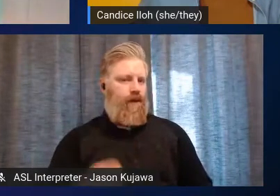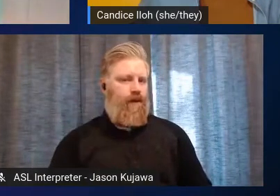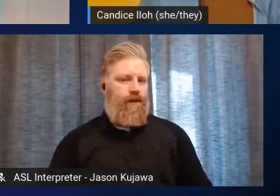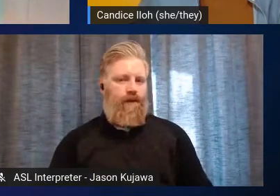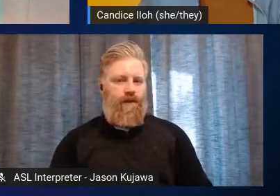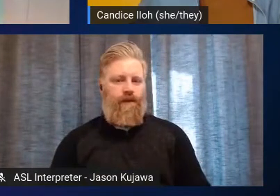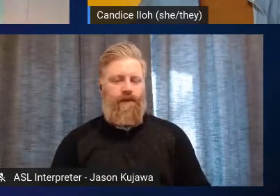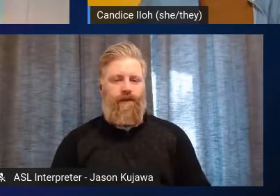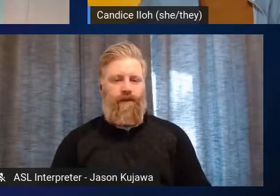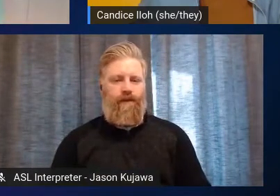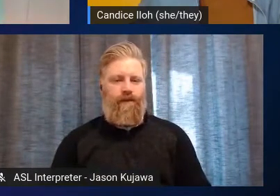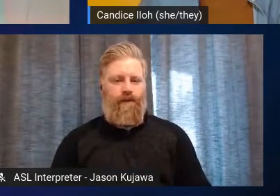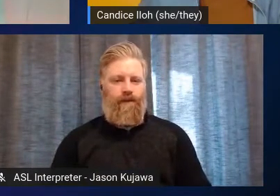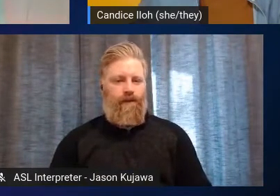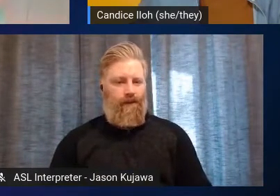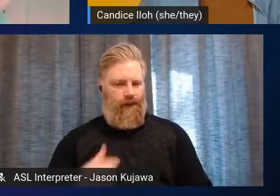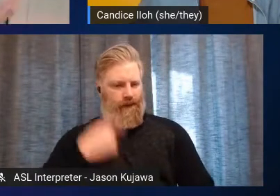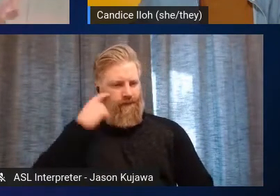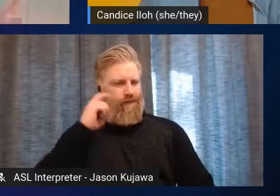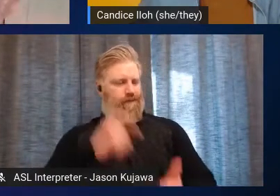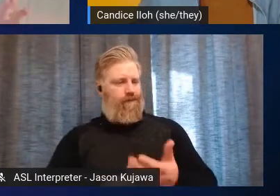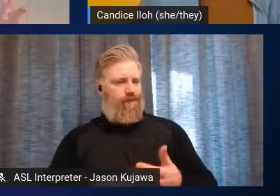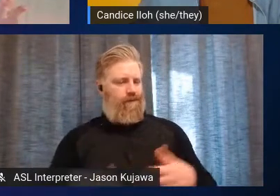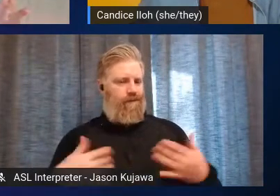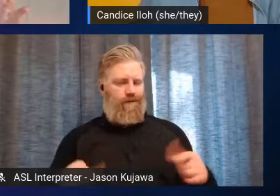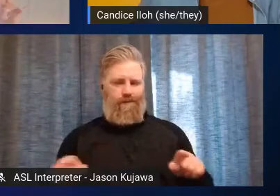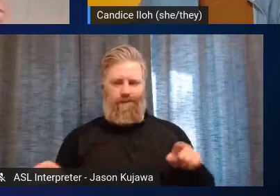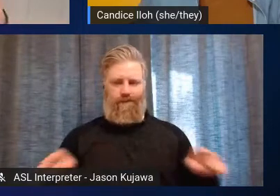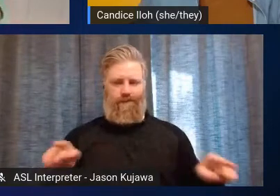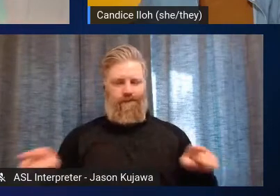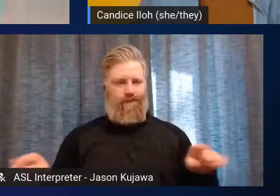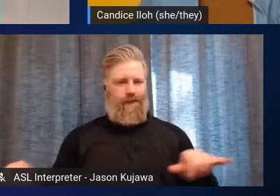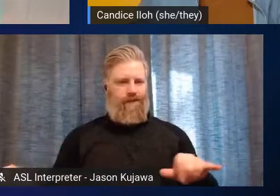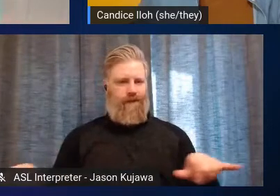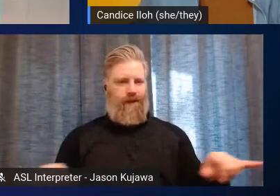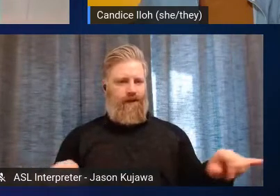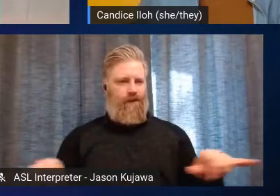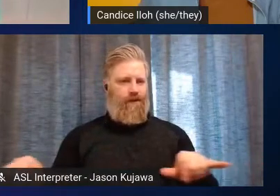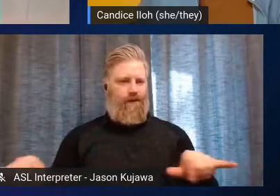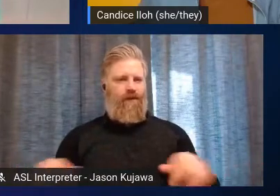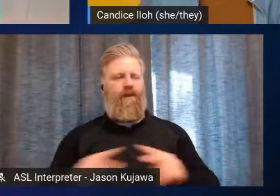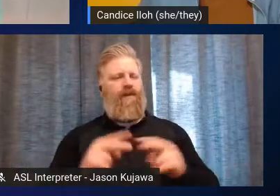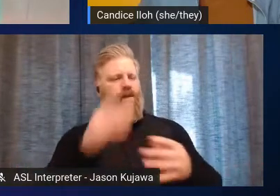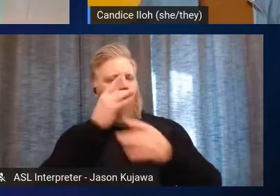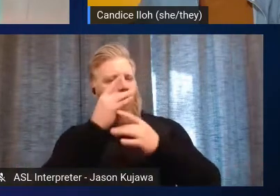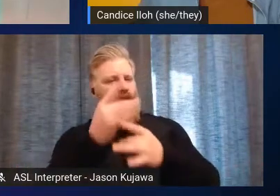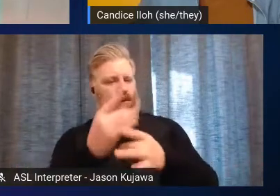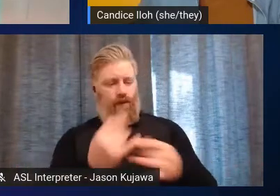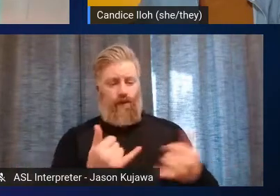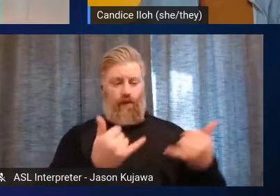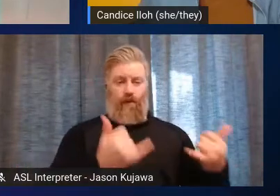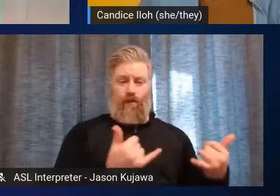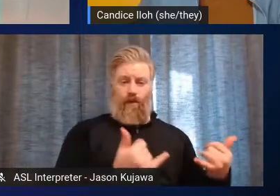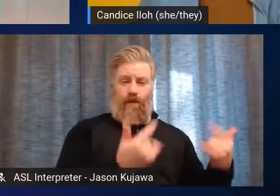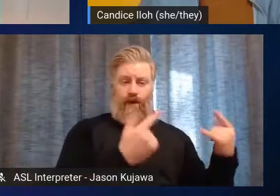could not help but notice these things. And it was really interesting too, the way that current events in